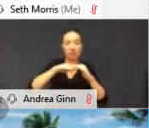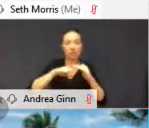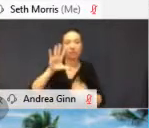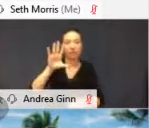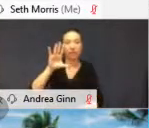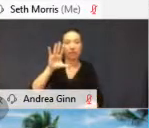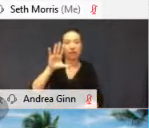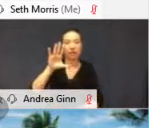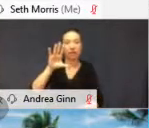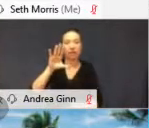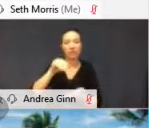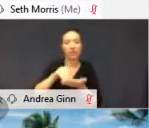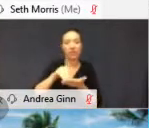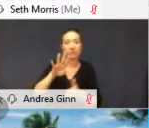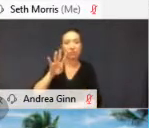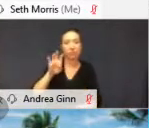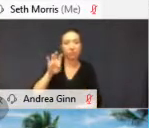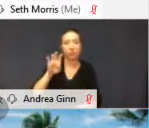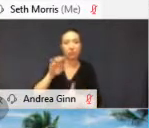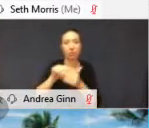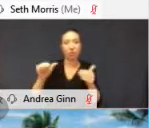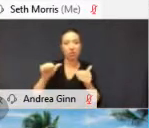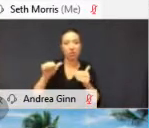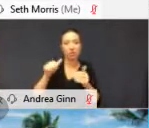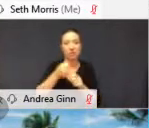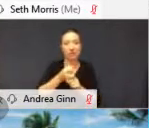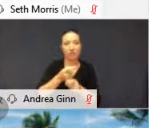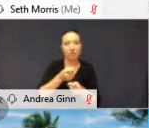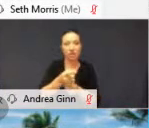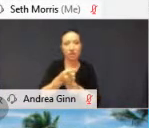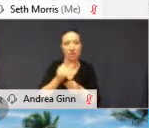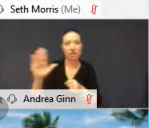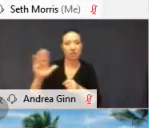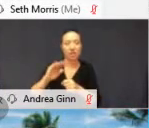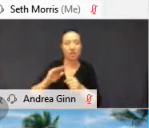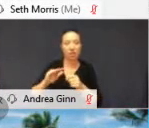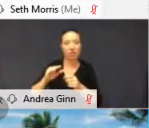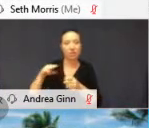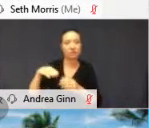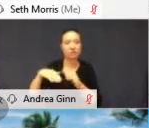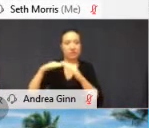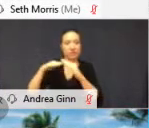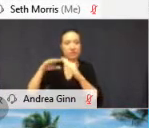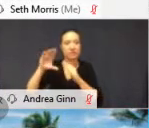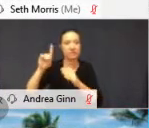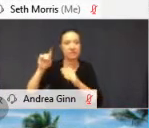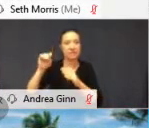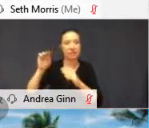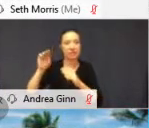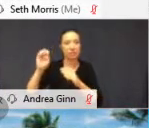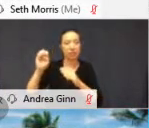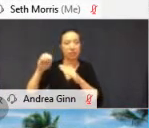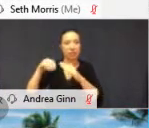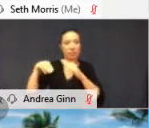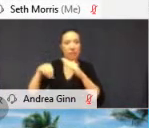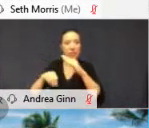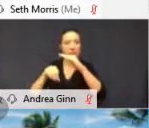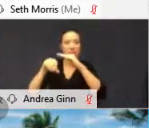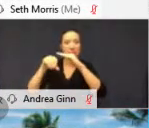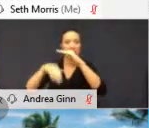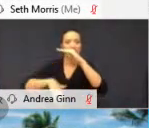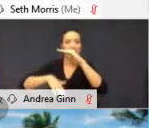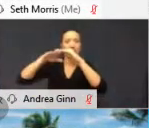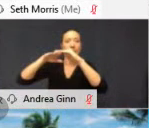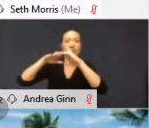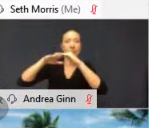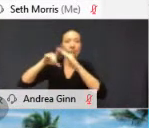year and a deductible of $1,500. Again, this is simply a potential example of the